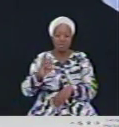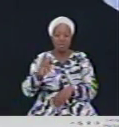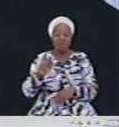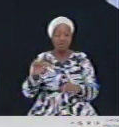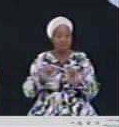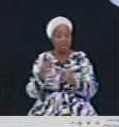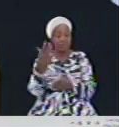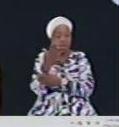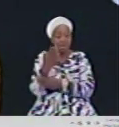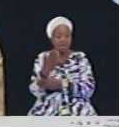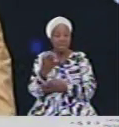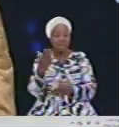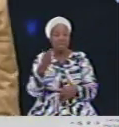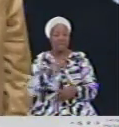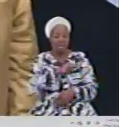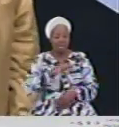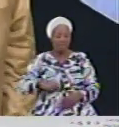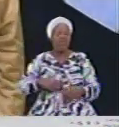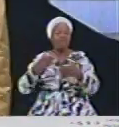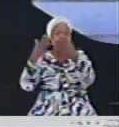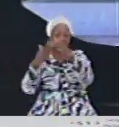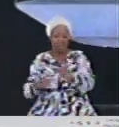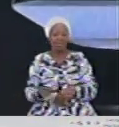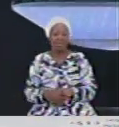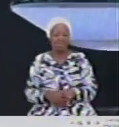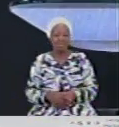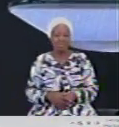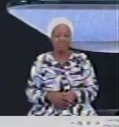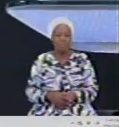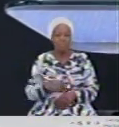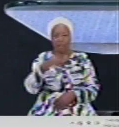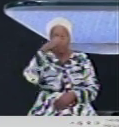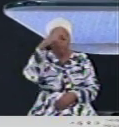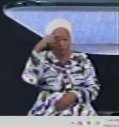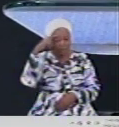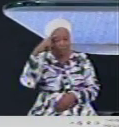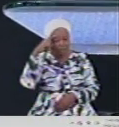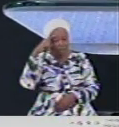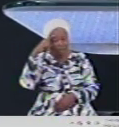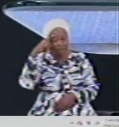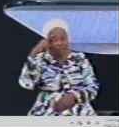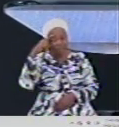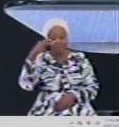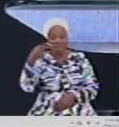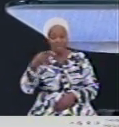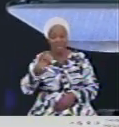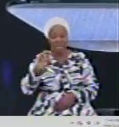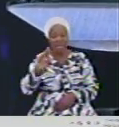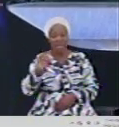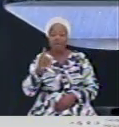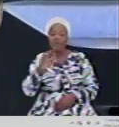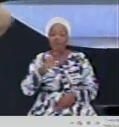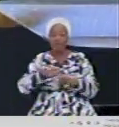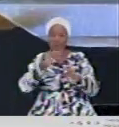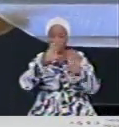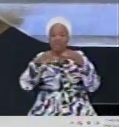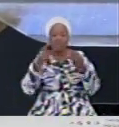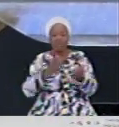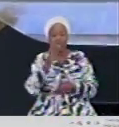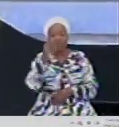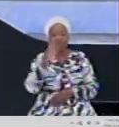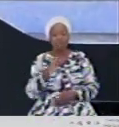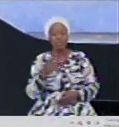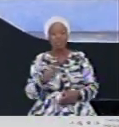Herod gave up the ghost because he gave not God the glory, and he was eating